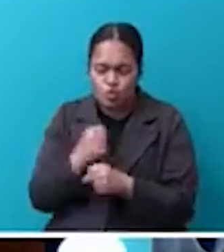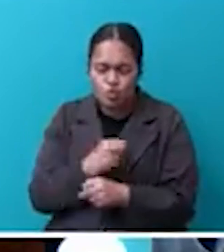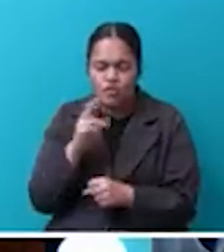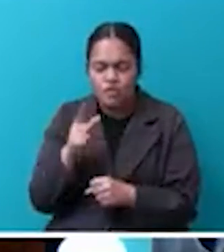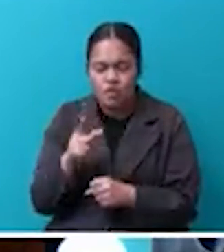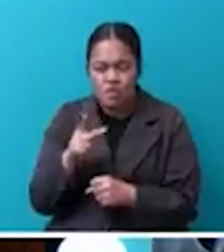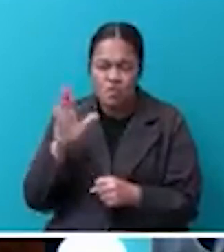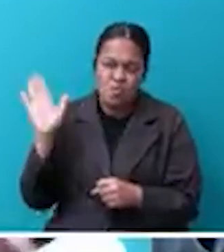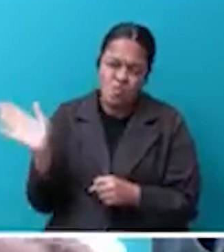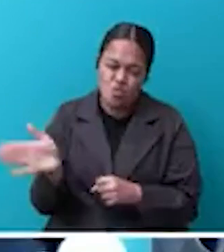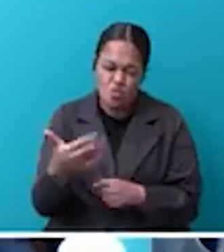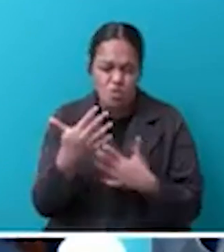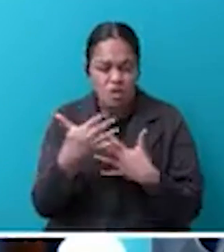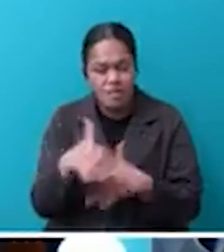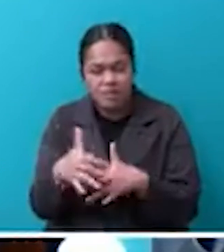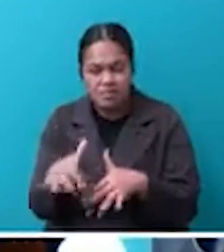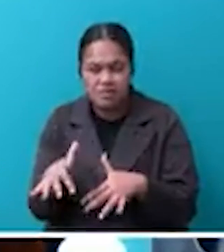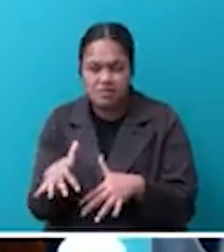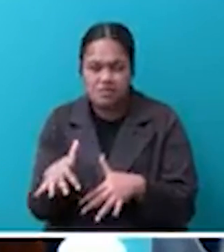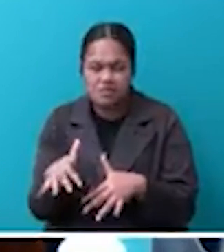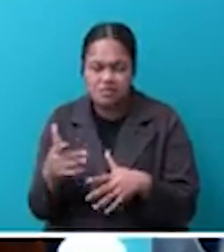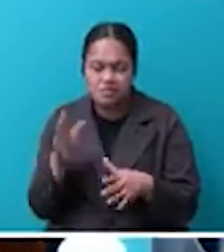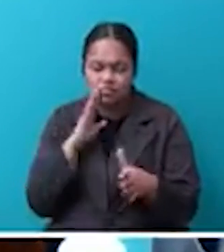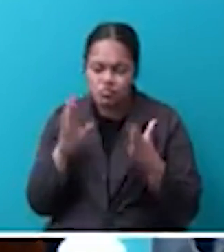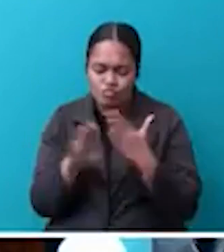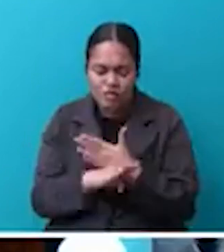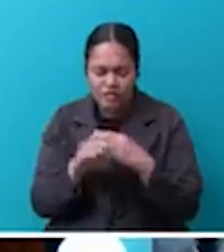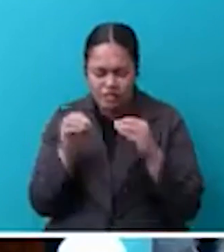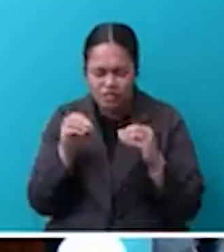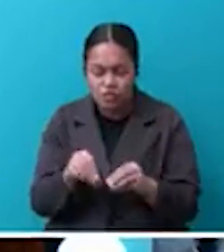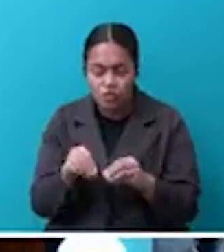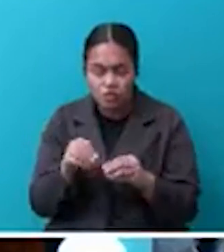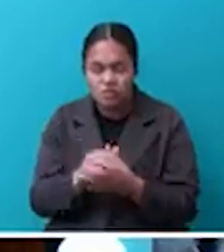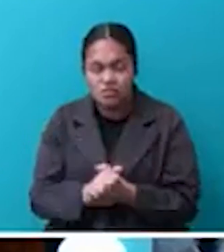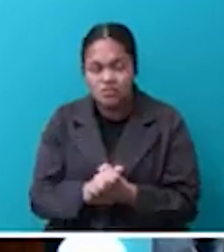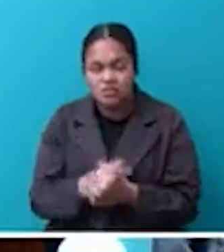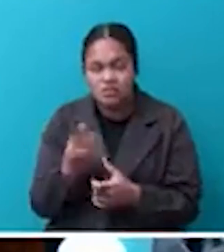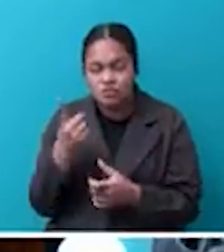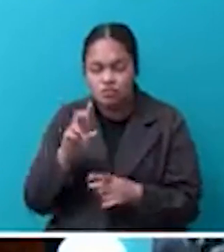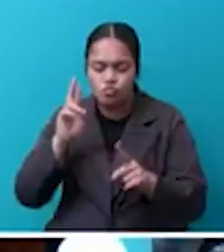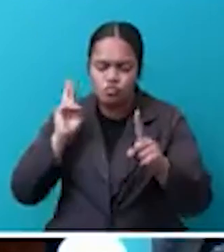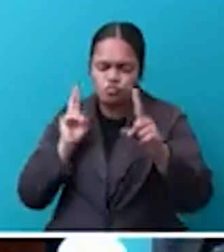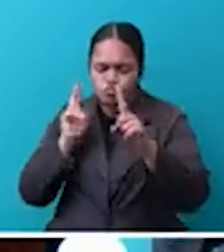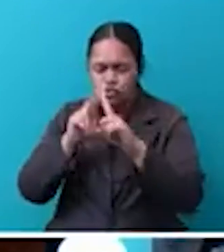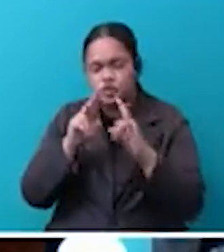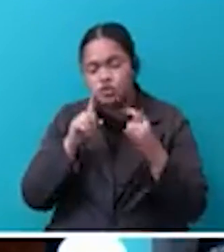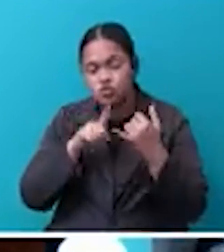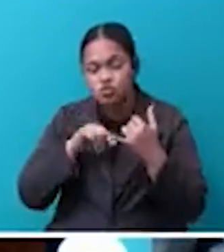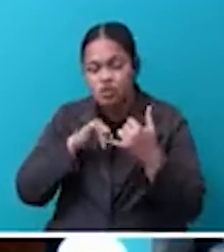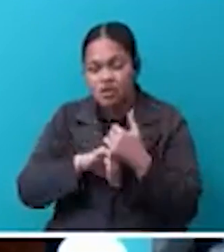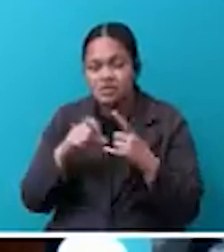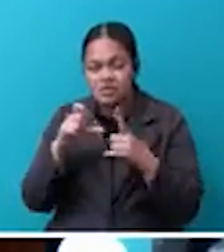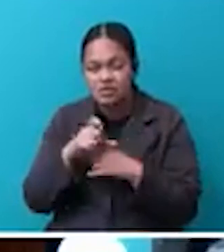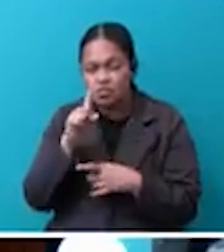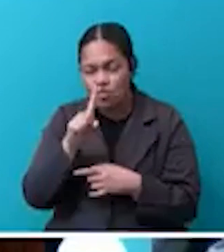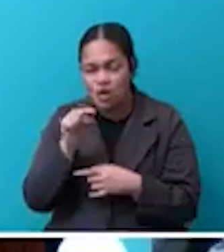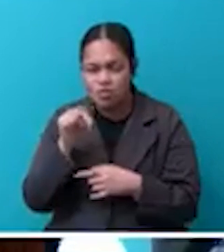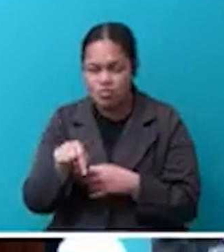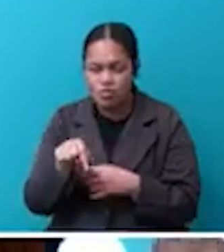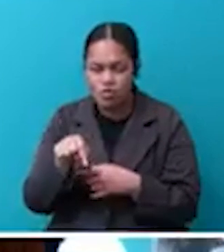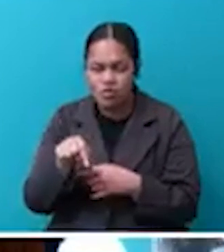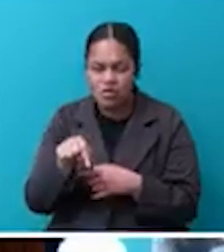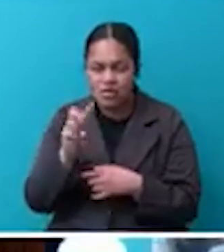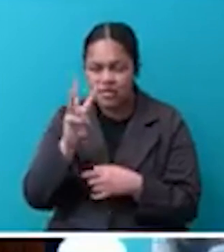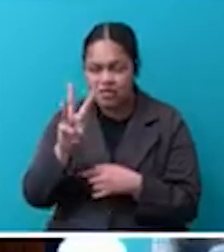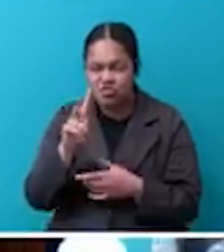from all public and private sources to reach USD 1.3 trillion per